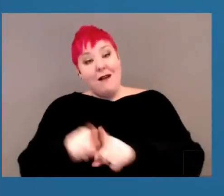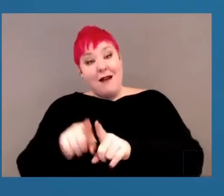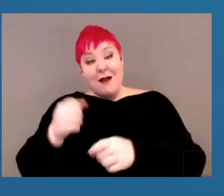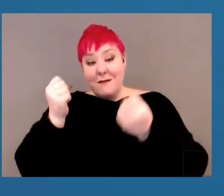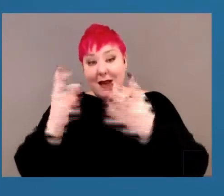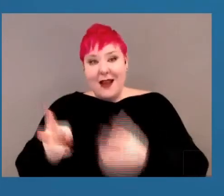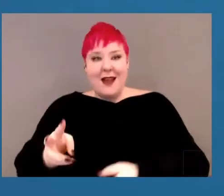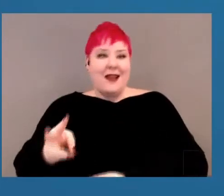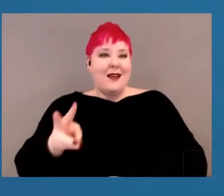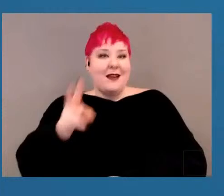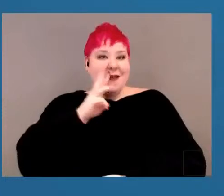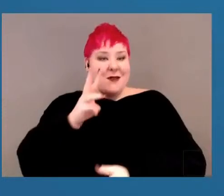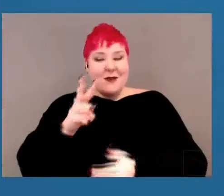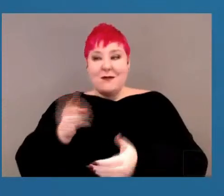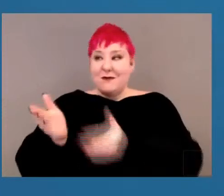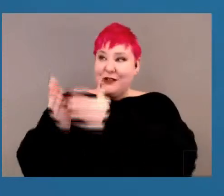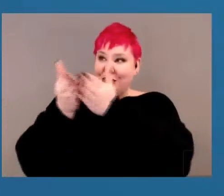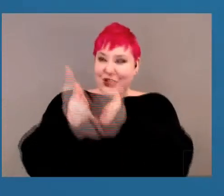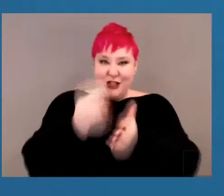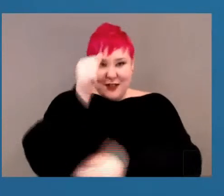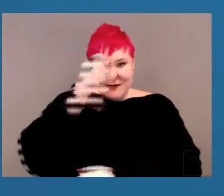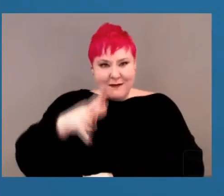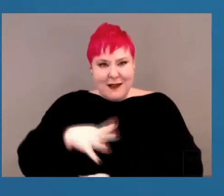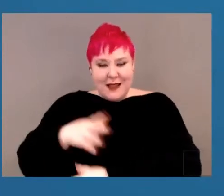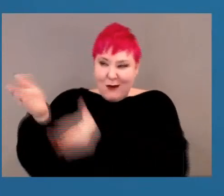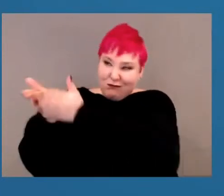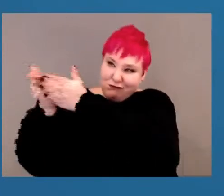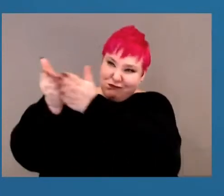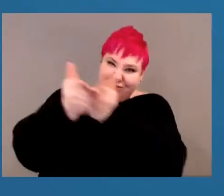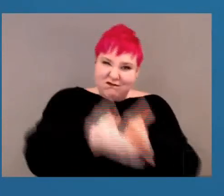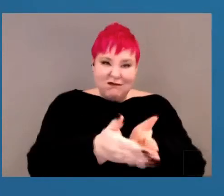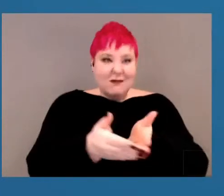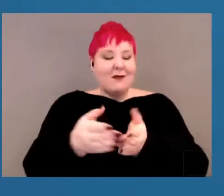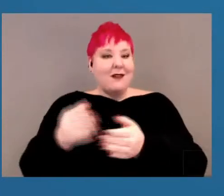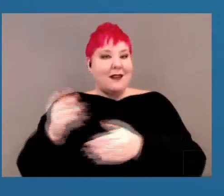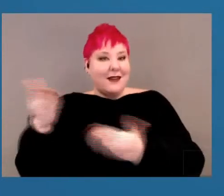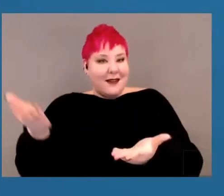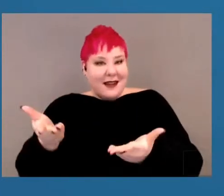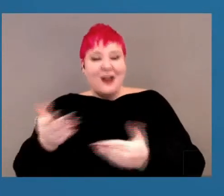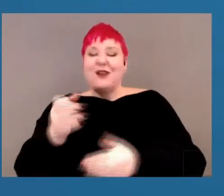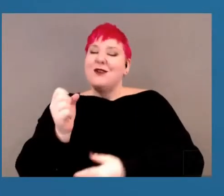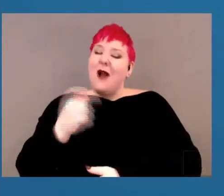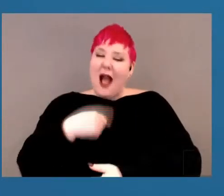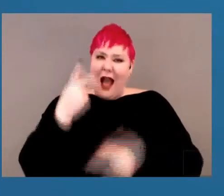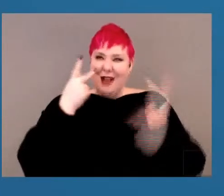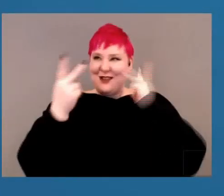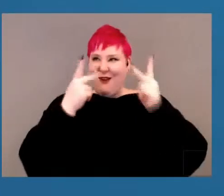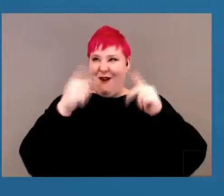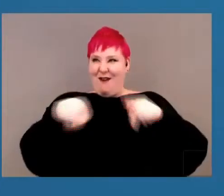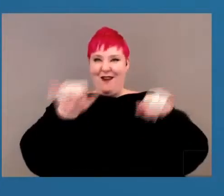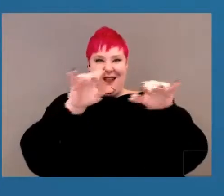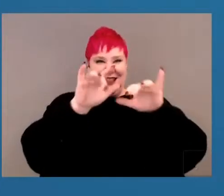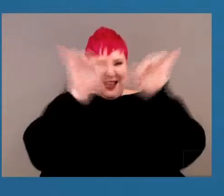other component parts and shipping it out along the Great Lakes. So I saw the whole system, how it worked when I was very young, but I